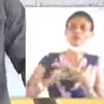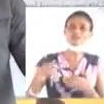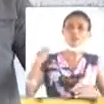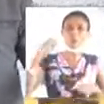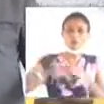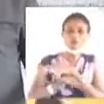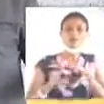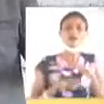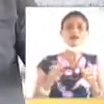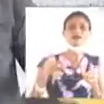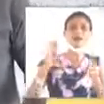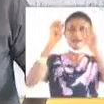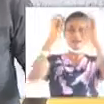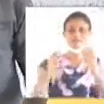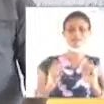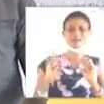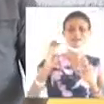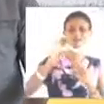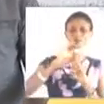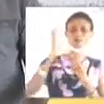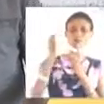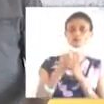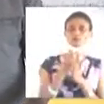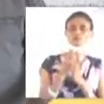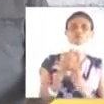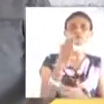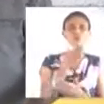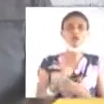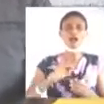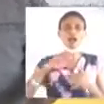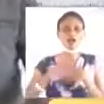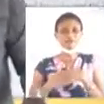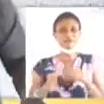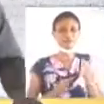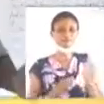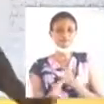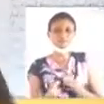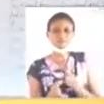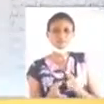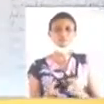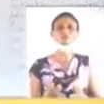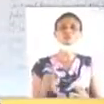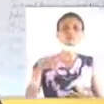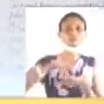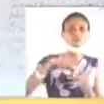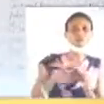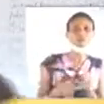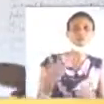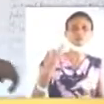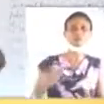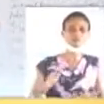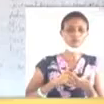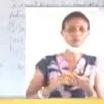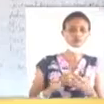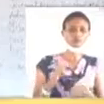under examination condition. So thereafter, we'll look at some of the causes